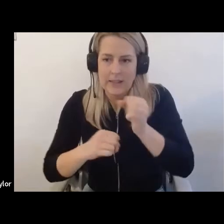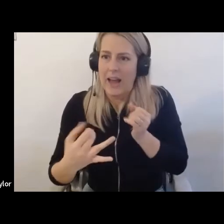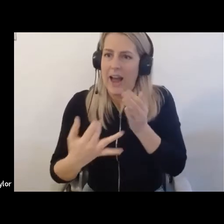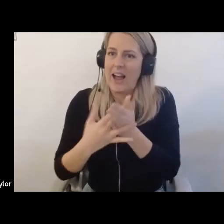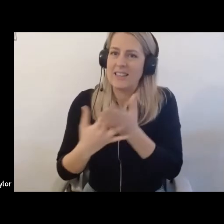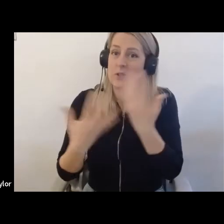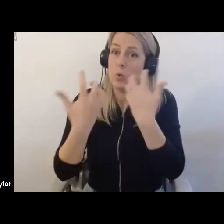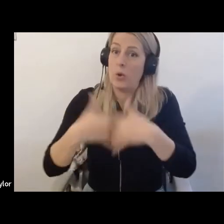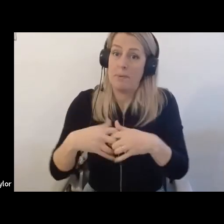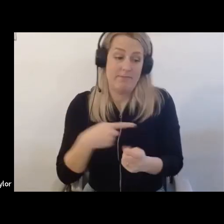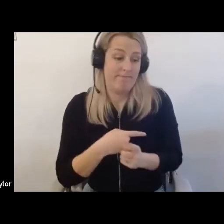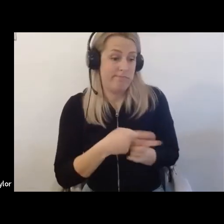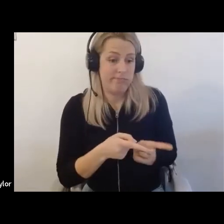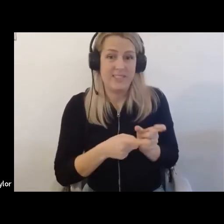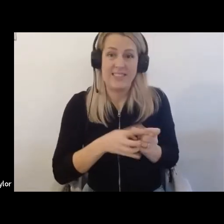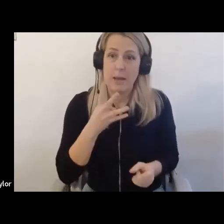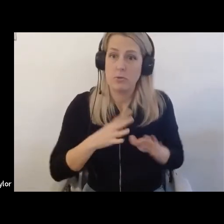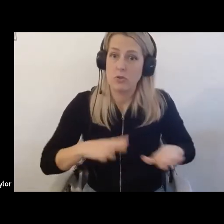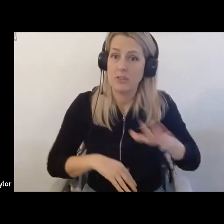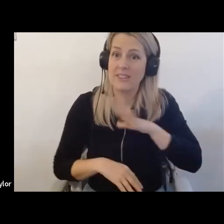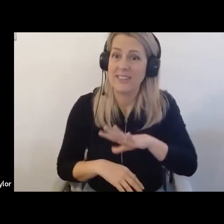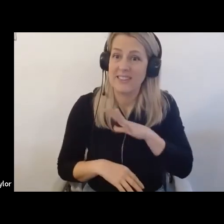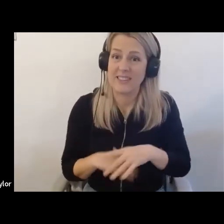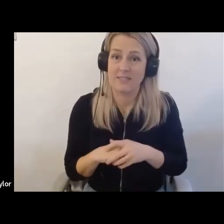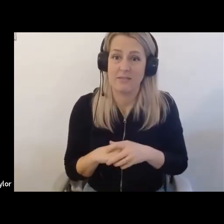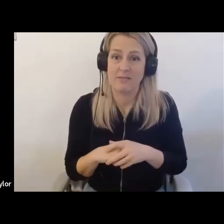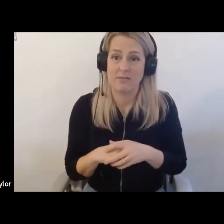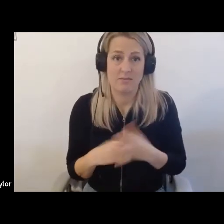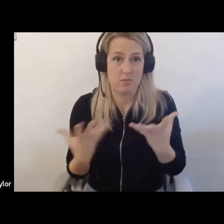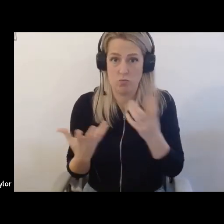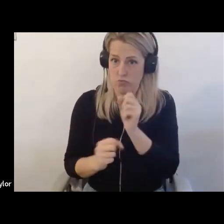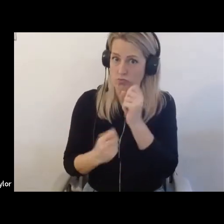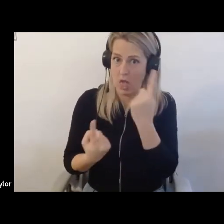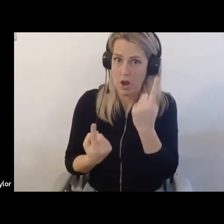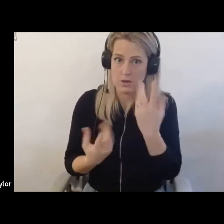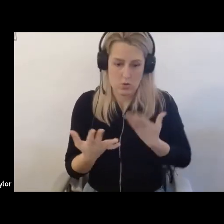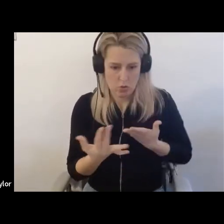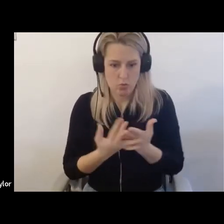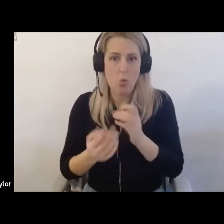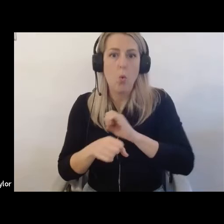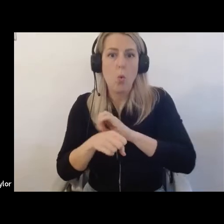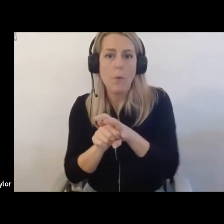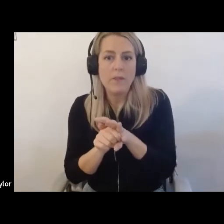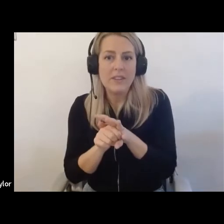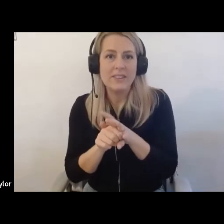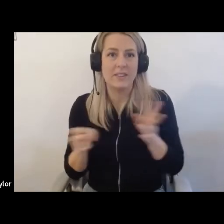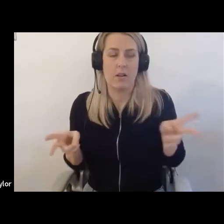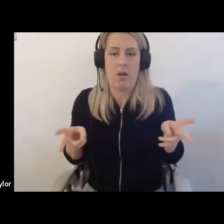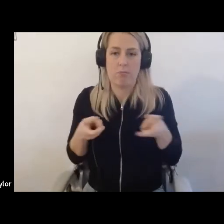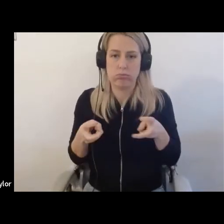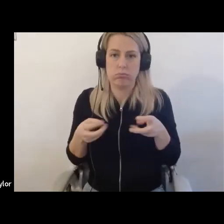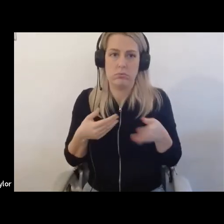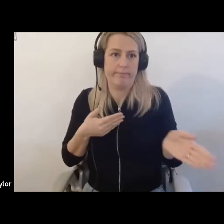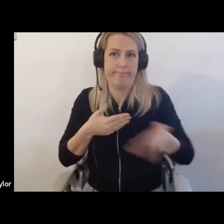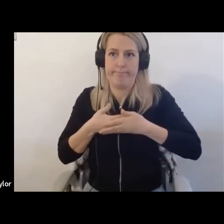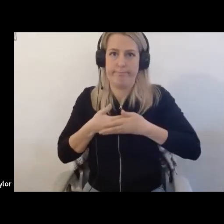And as seen during COVID-19, children and families do not always have the technology and